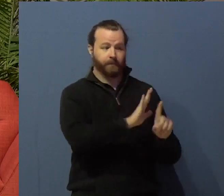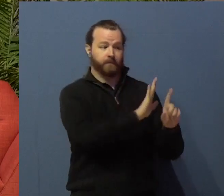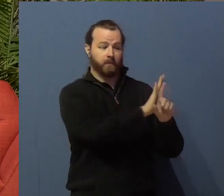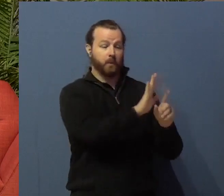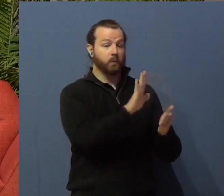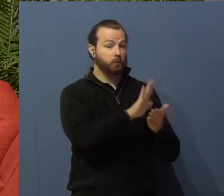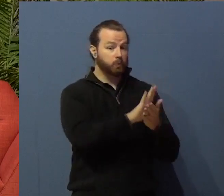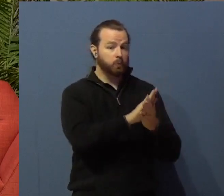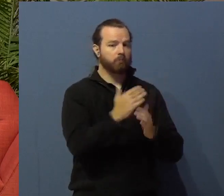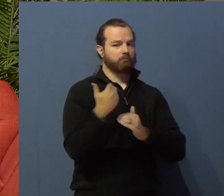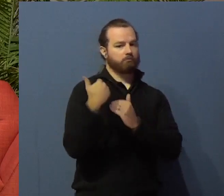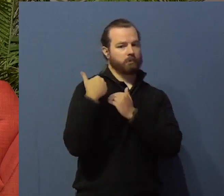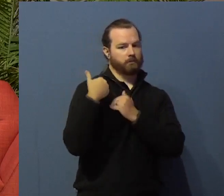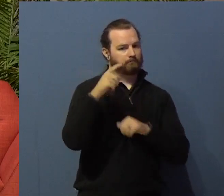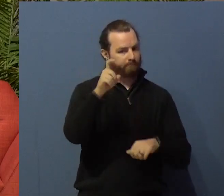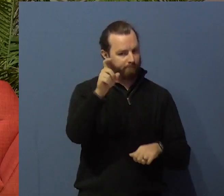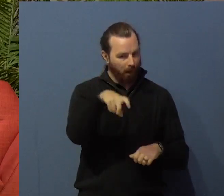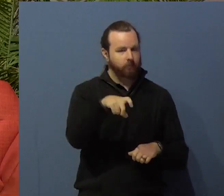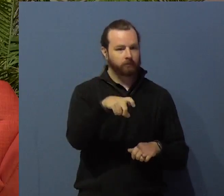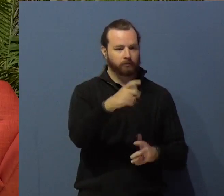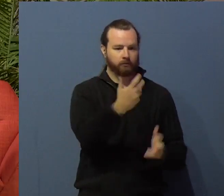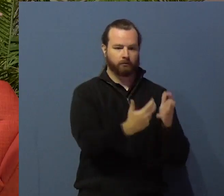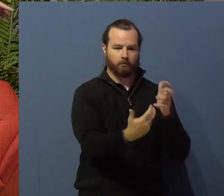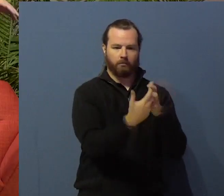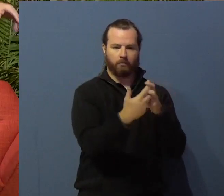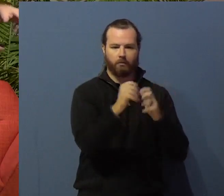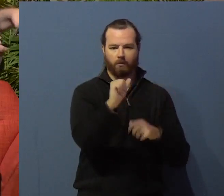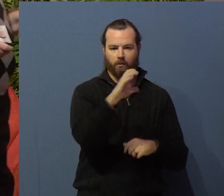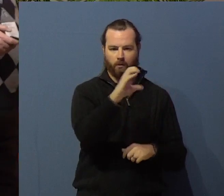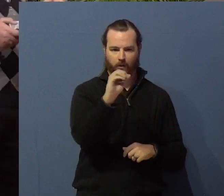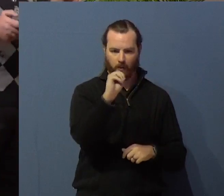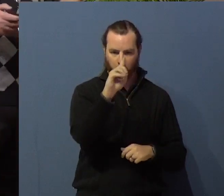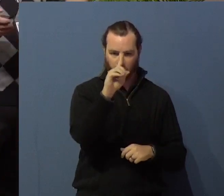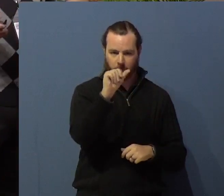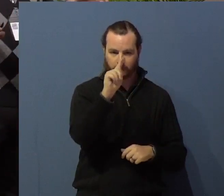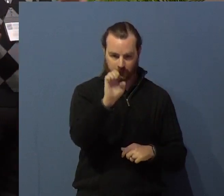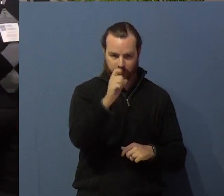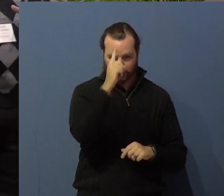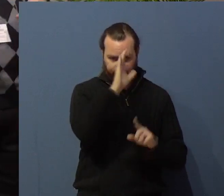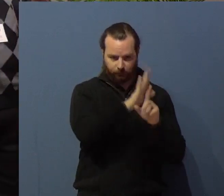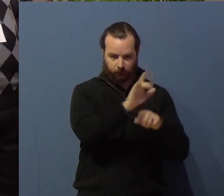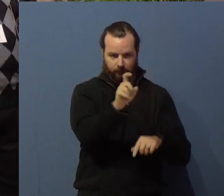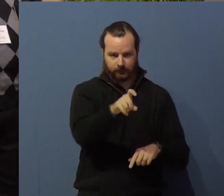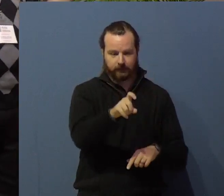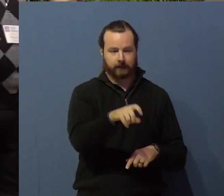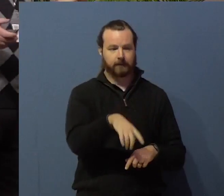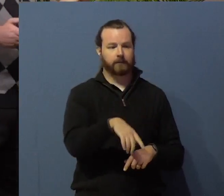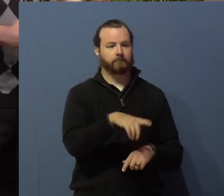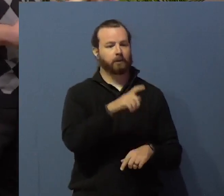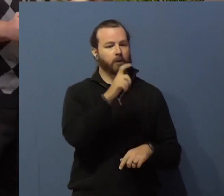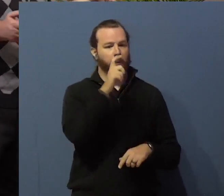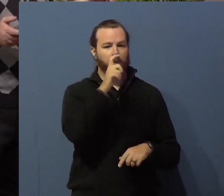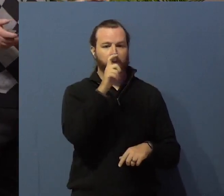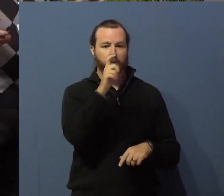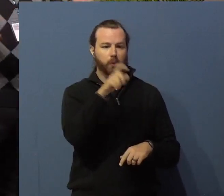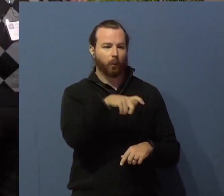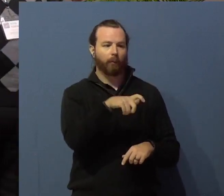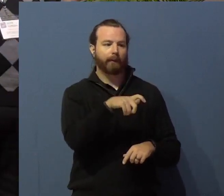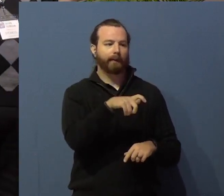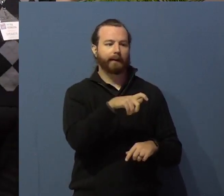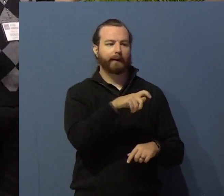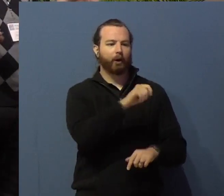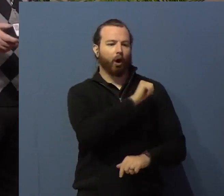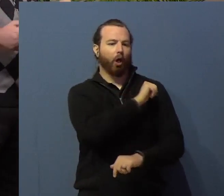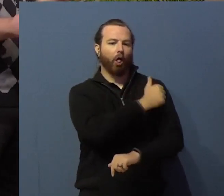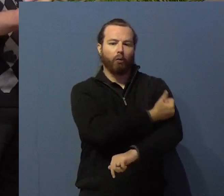go through whatever accommodations you might need. They don't need your permission, they just do it. If you need special education,